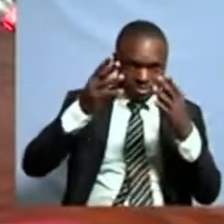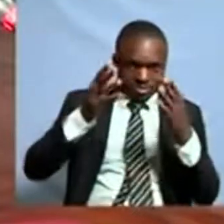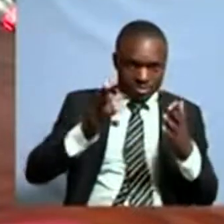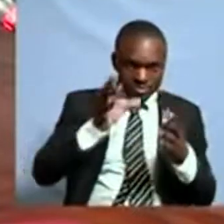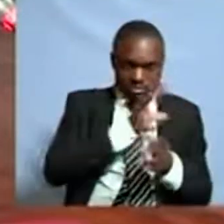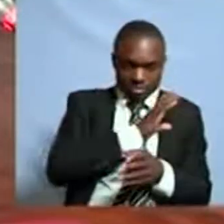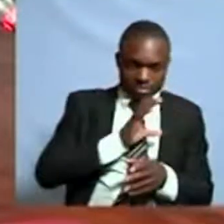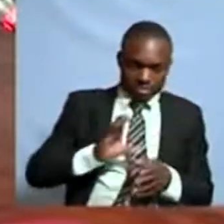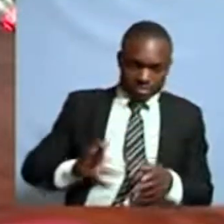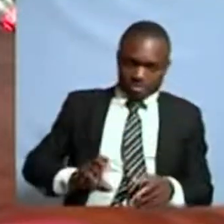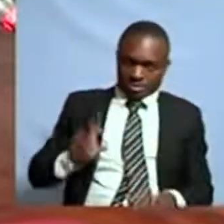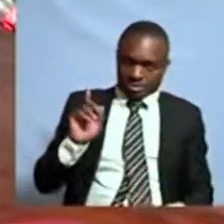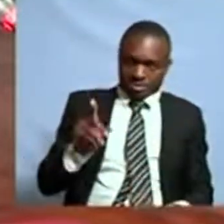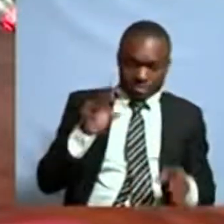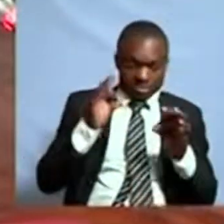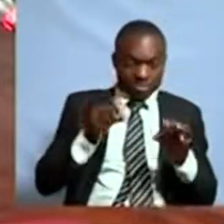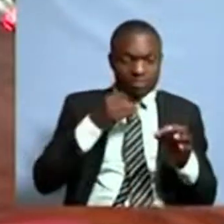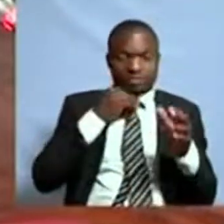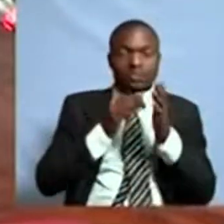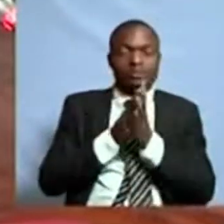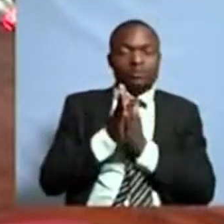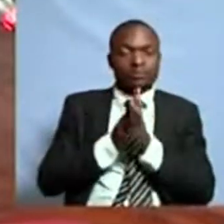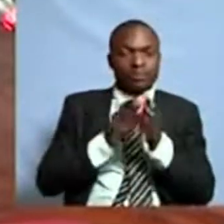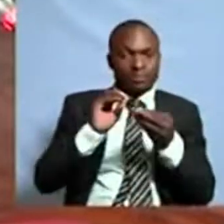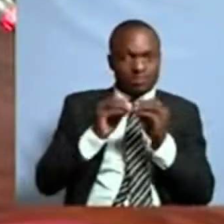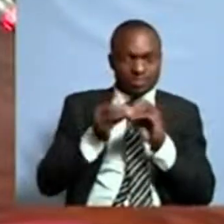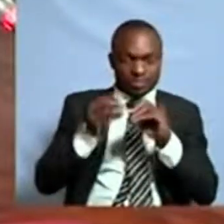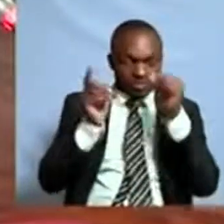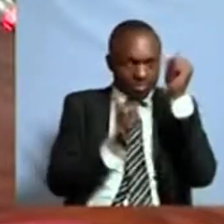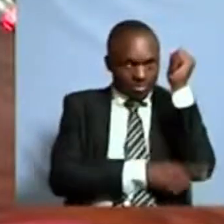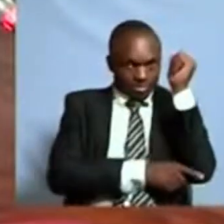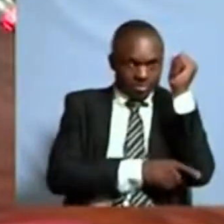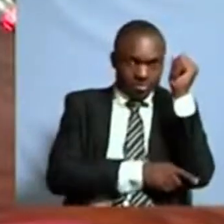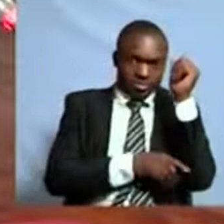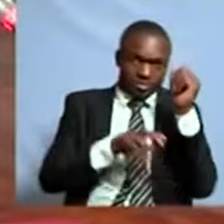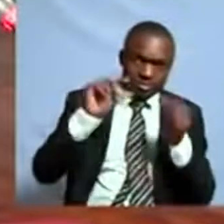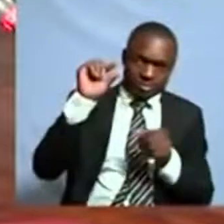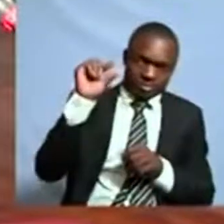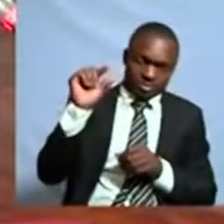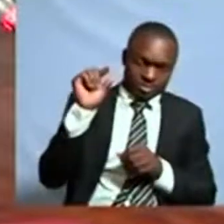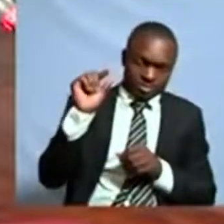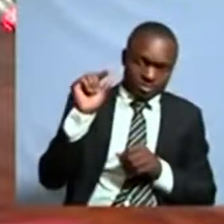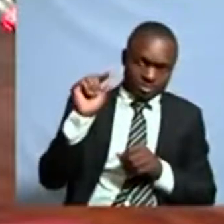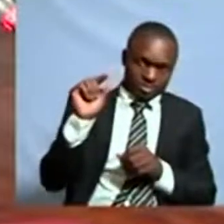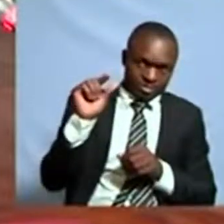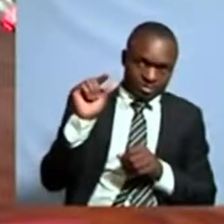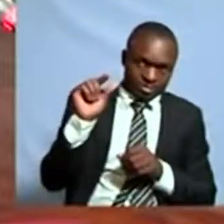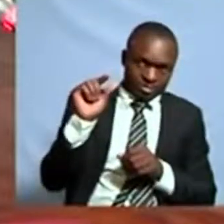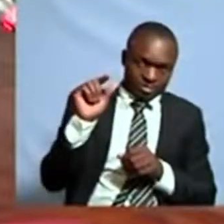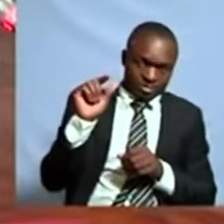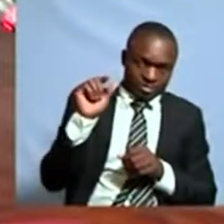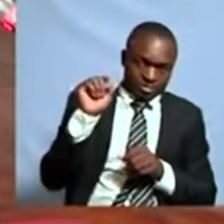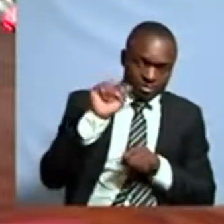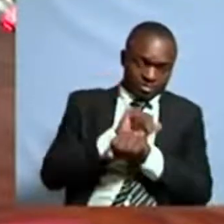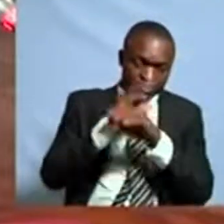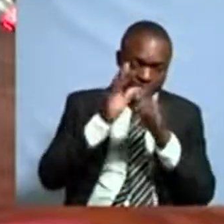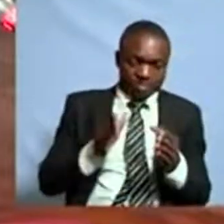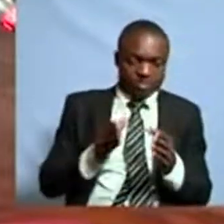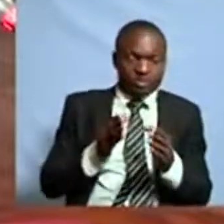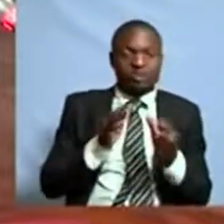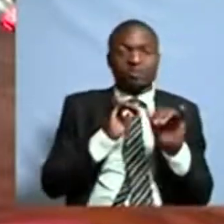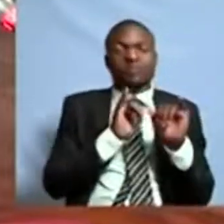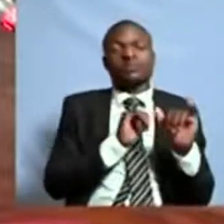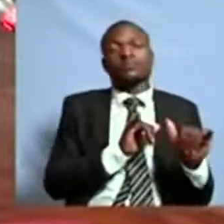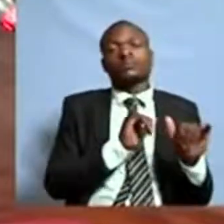if the interest rate, the penalty, is too minimal, employers will relax and